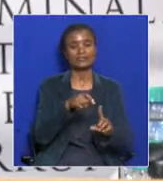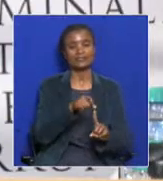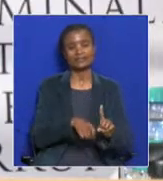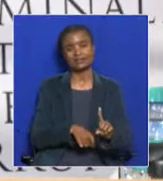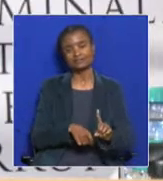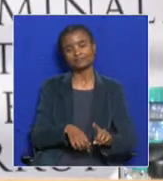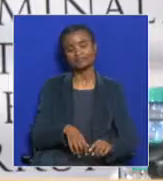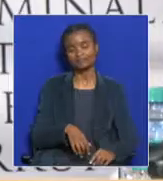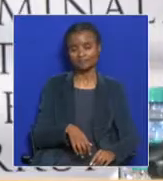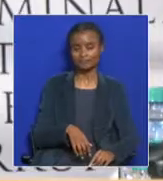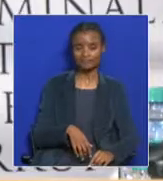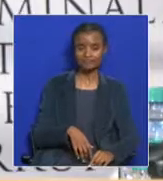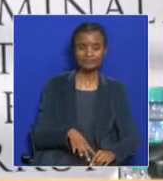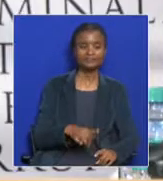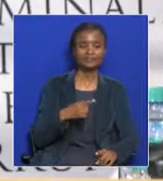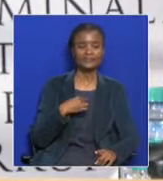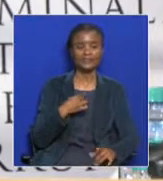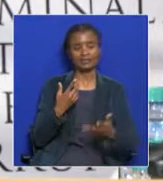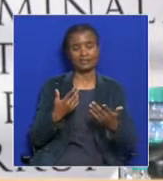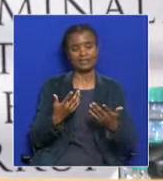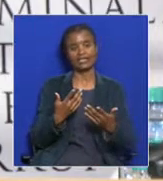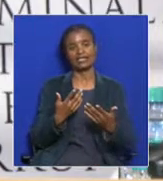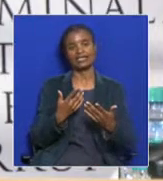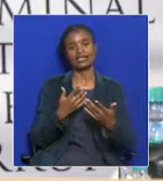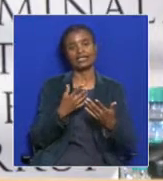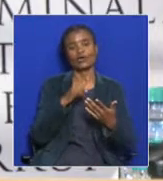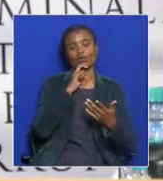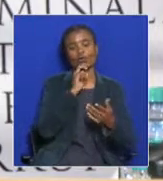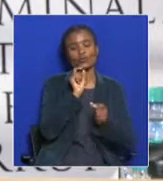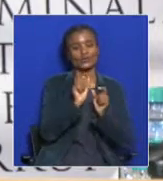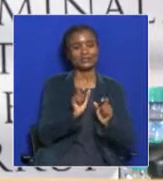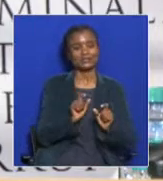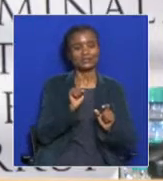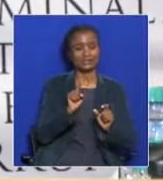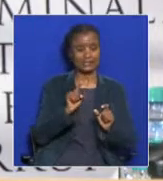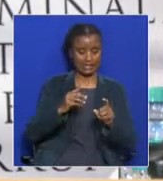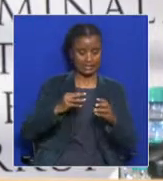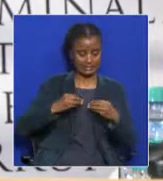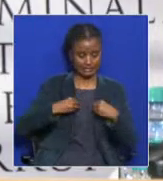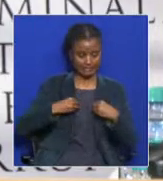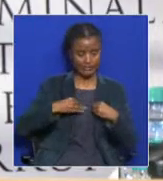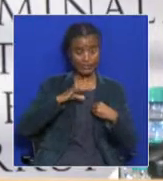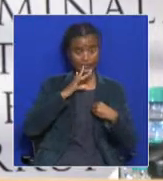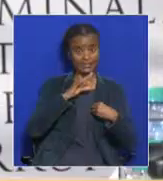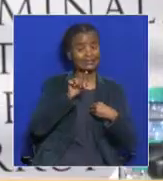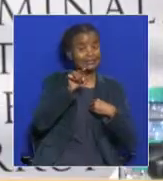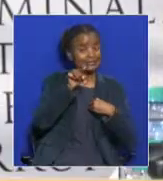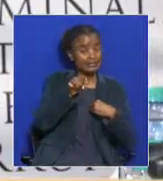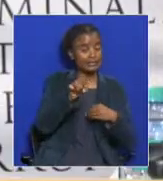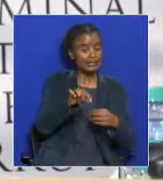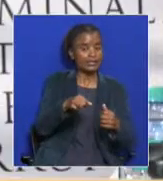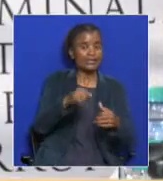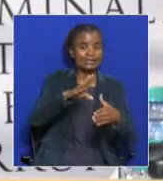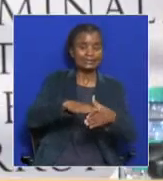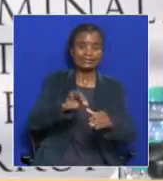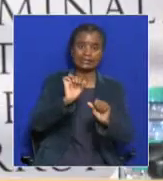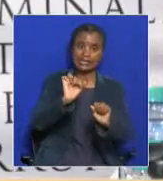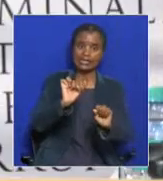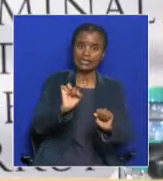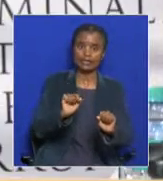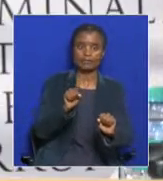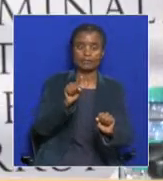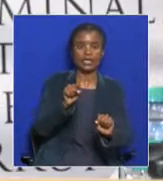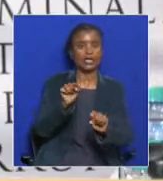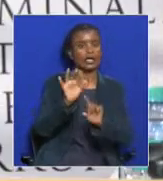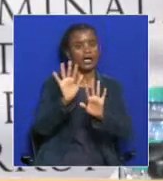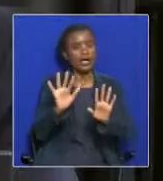loose in my words, and by accept is I am not going to challenge you on the reasons that you put forward, but I too am not